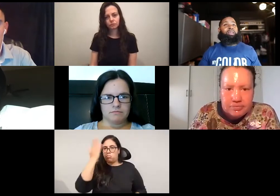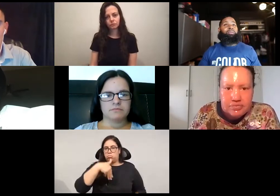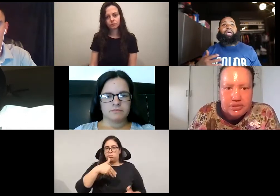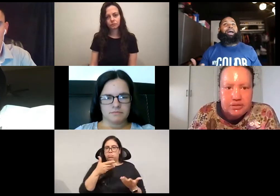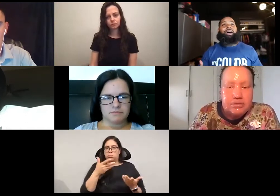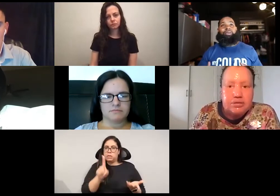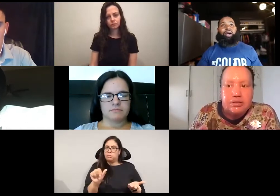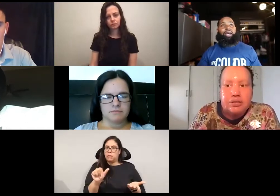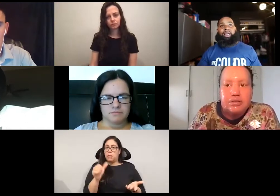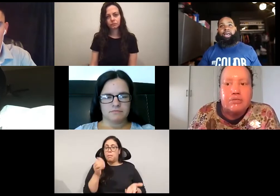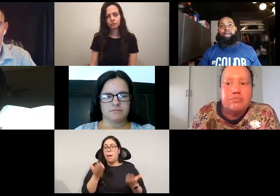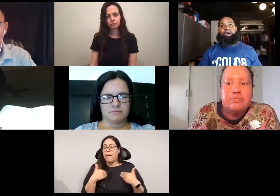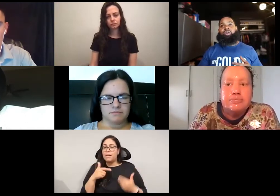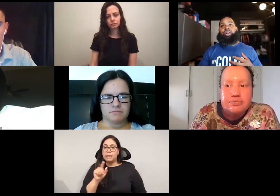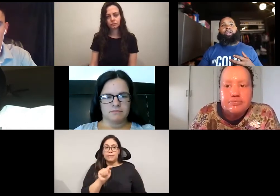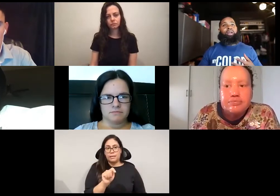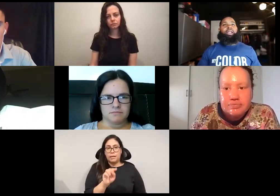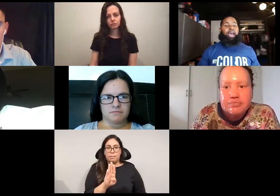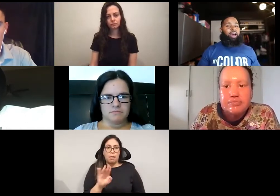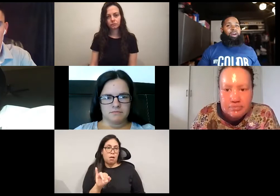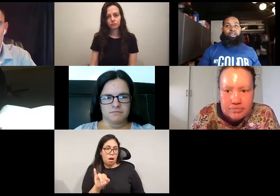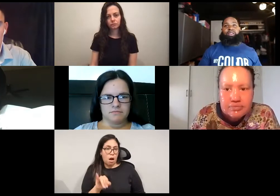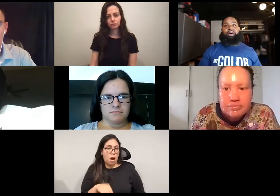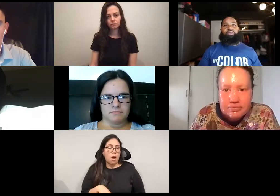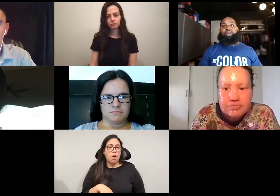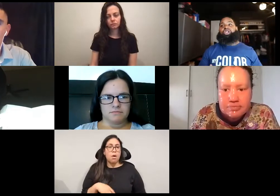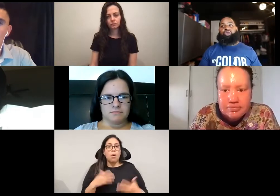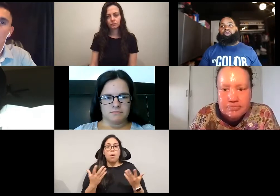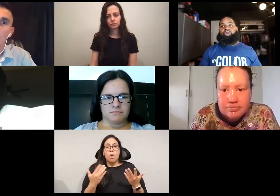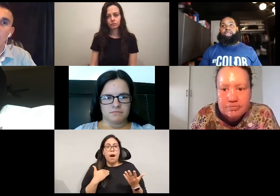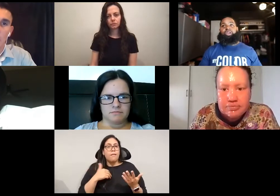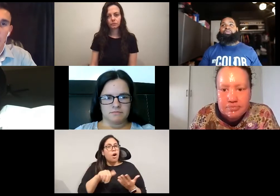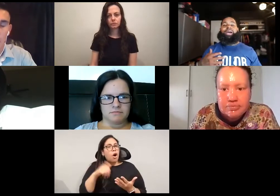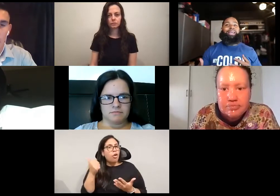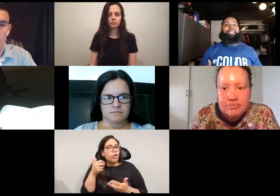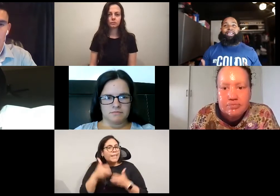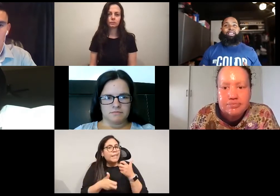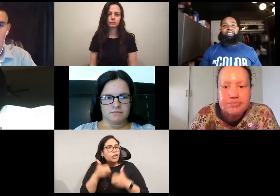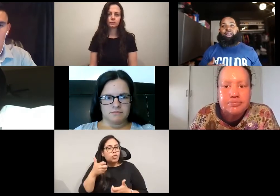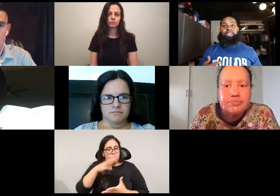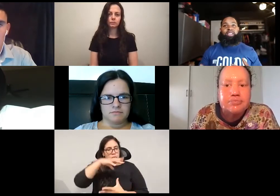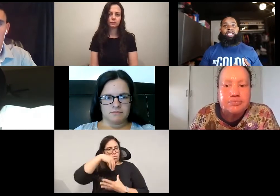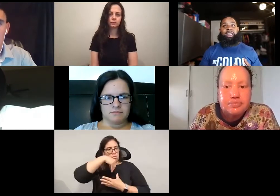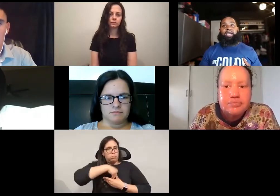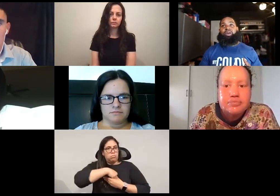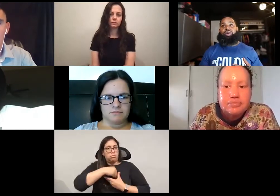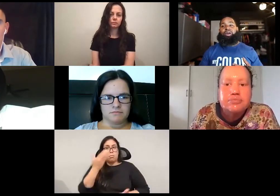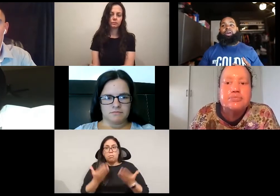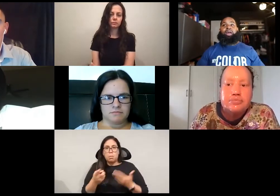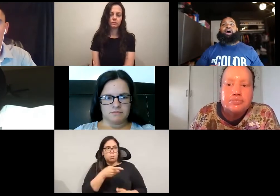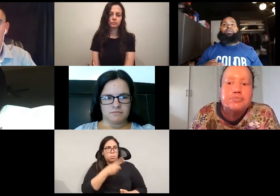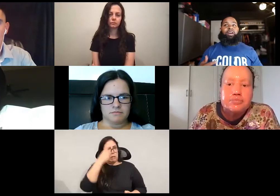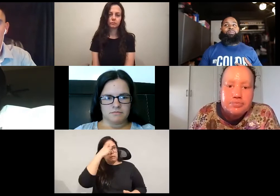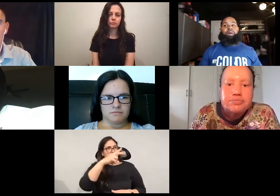it's a TBI, right? And, or they have other type of issues, and you might not see it until they say it.